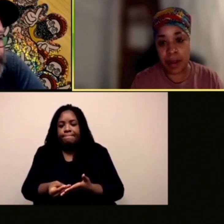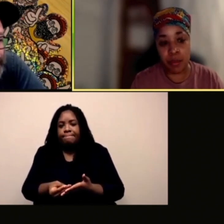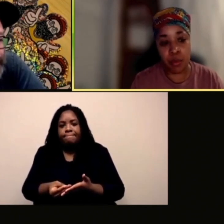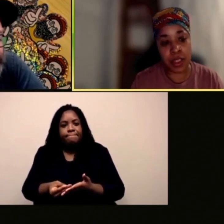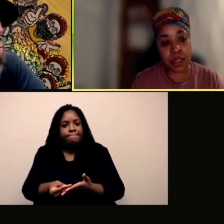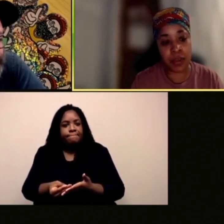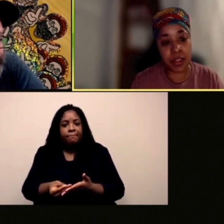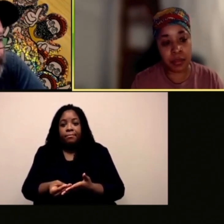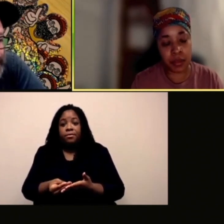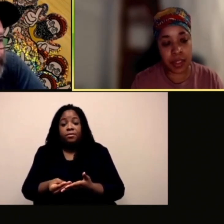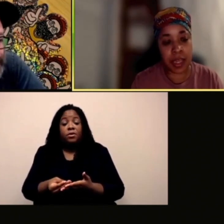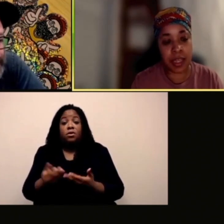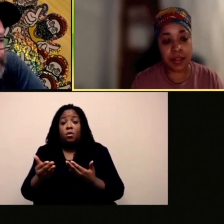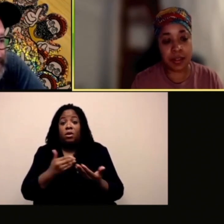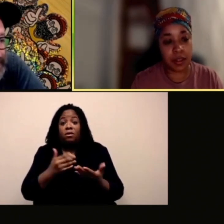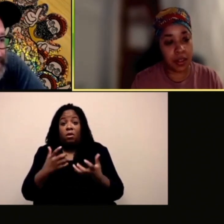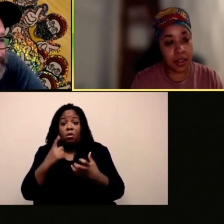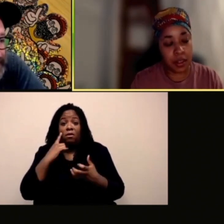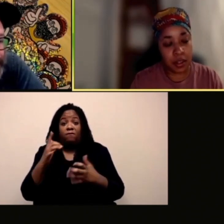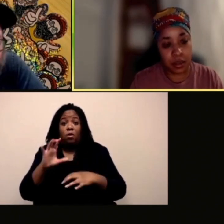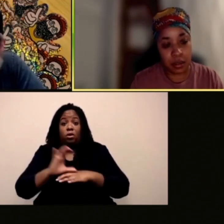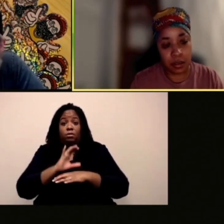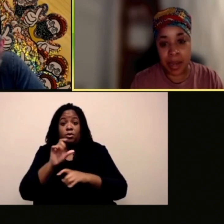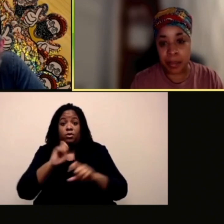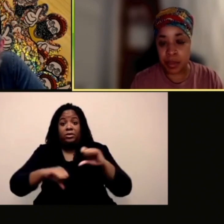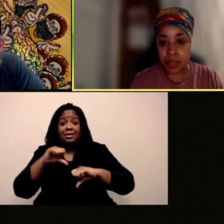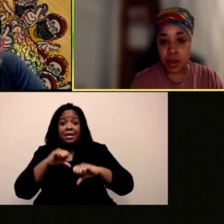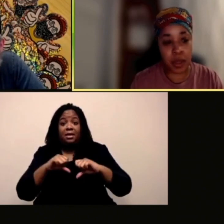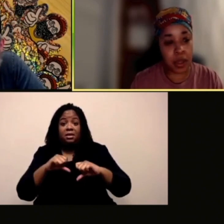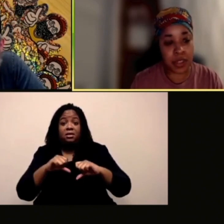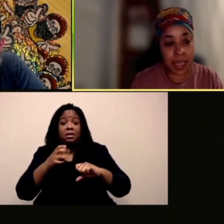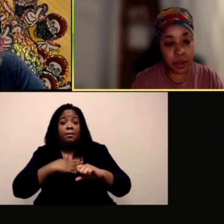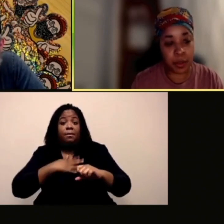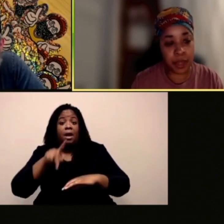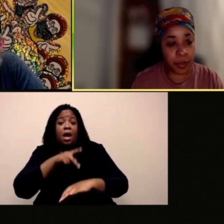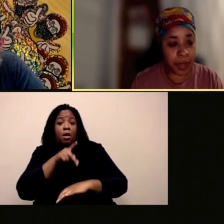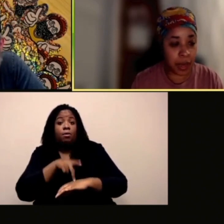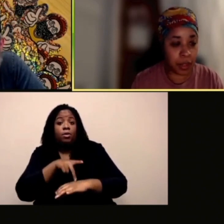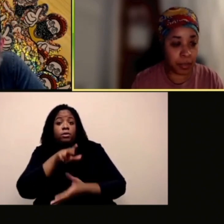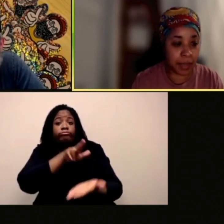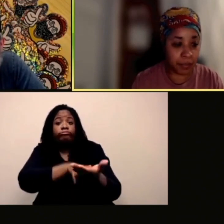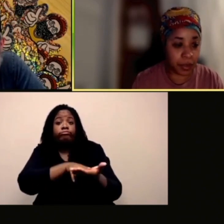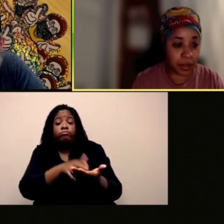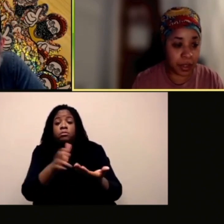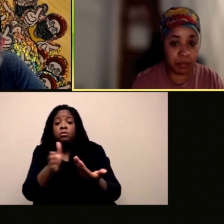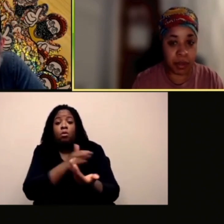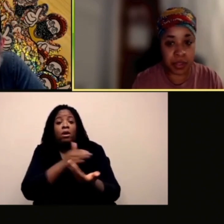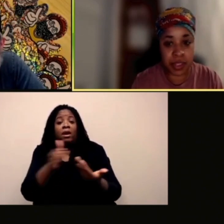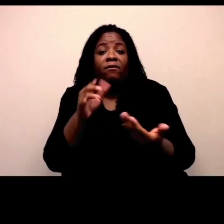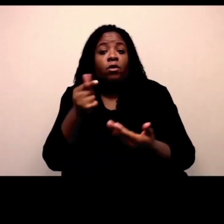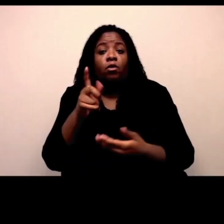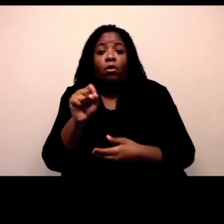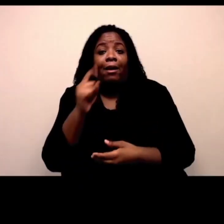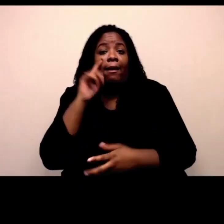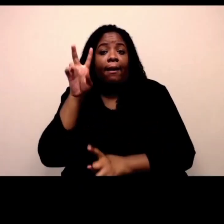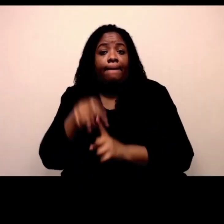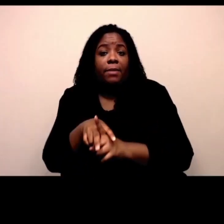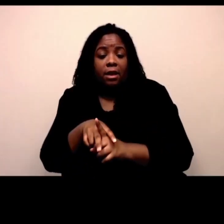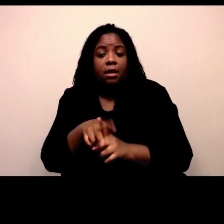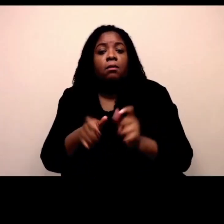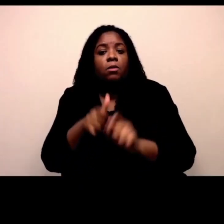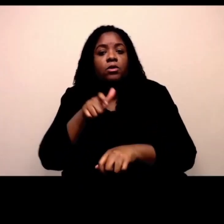Whatever I want as far as computer science, my principal will co-sign on whatever grant I want to apply for. In most cases, I do